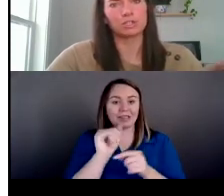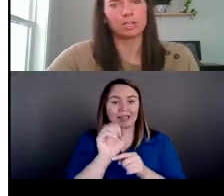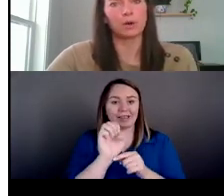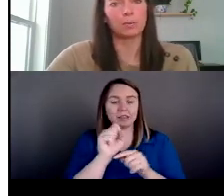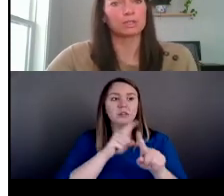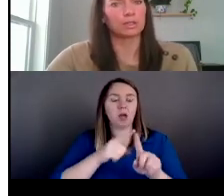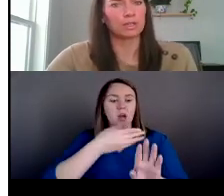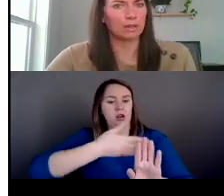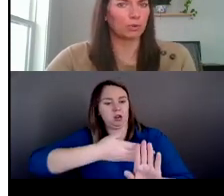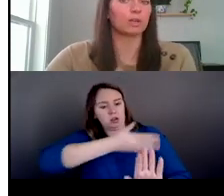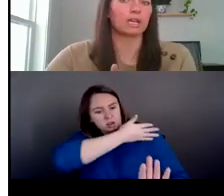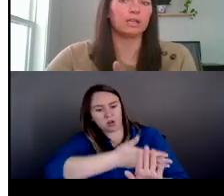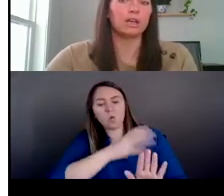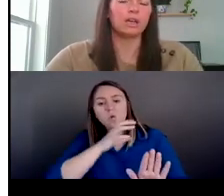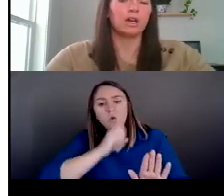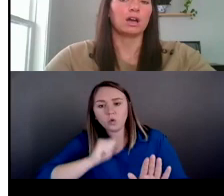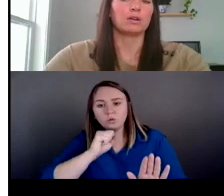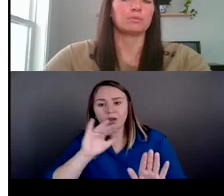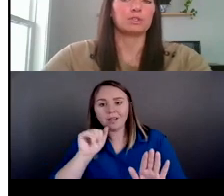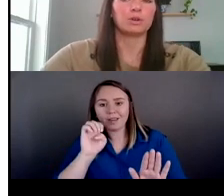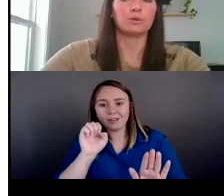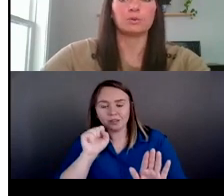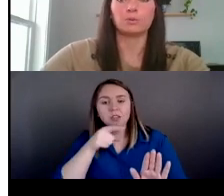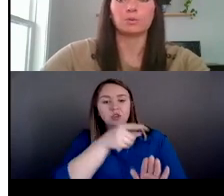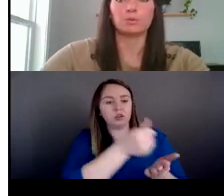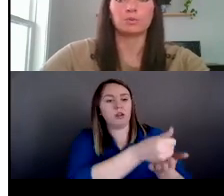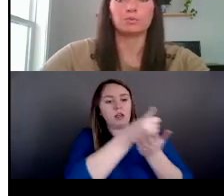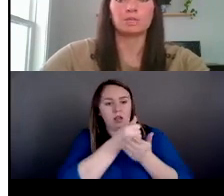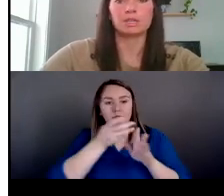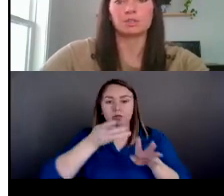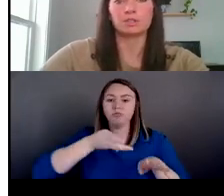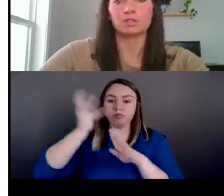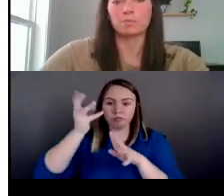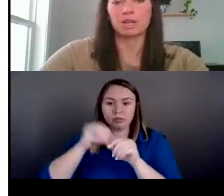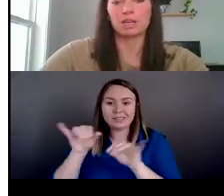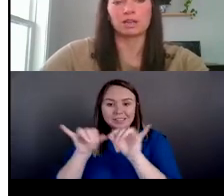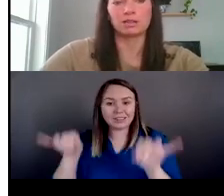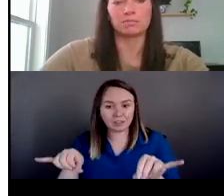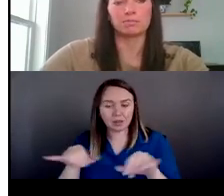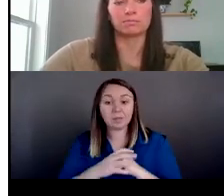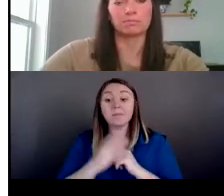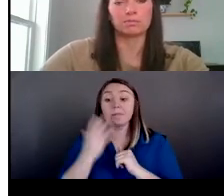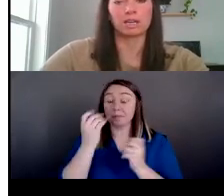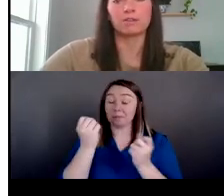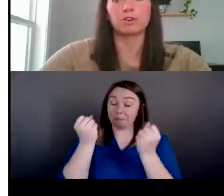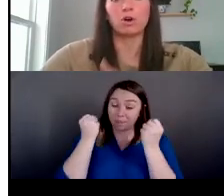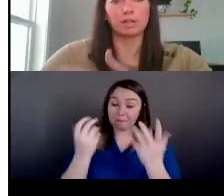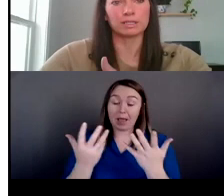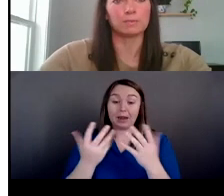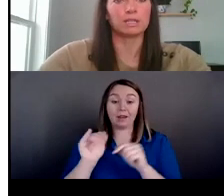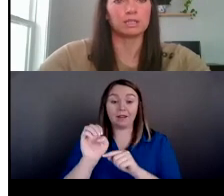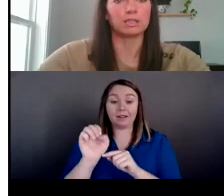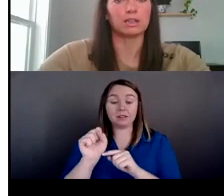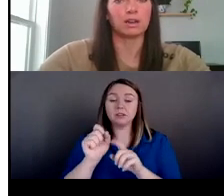that she helped import in. So because there were so many, it covered all